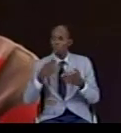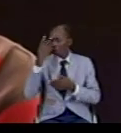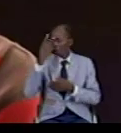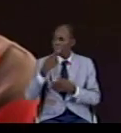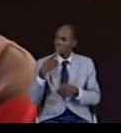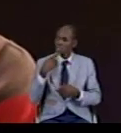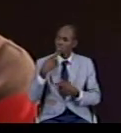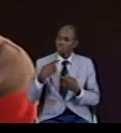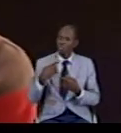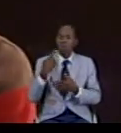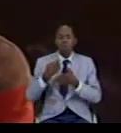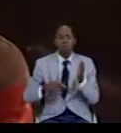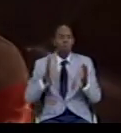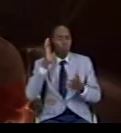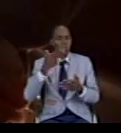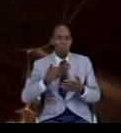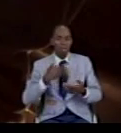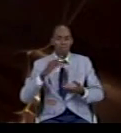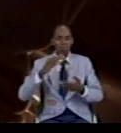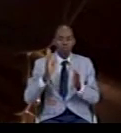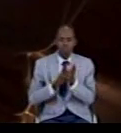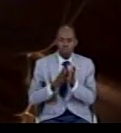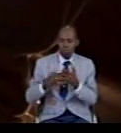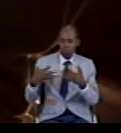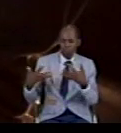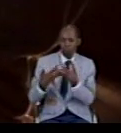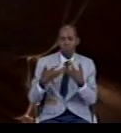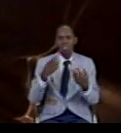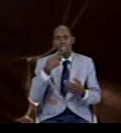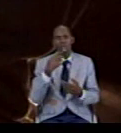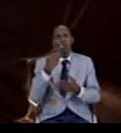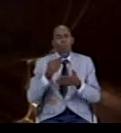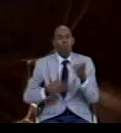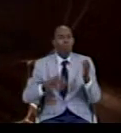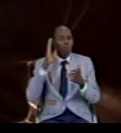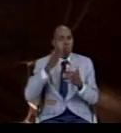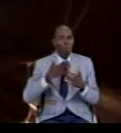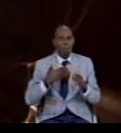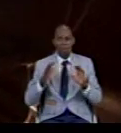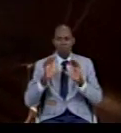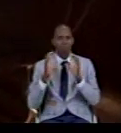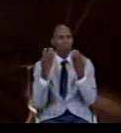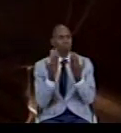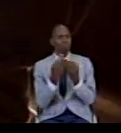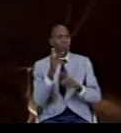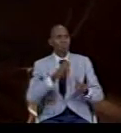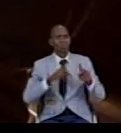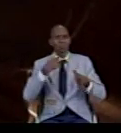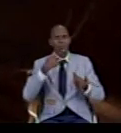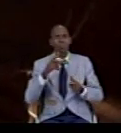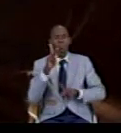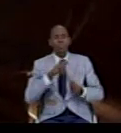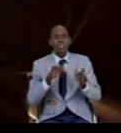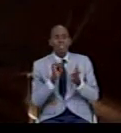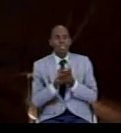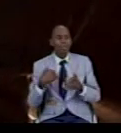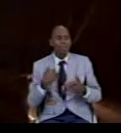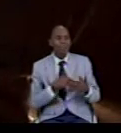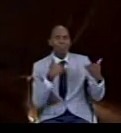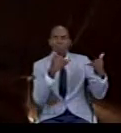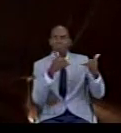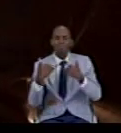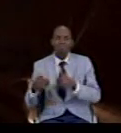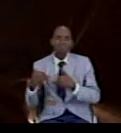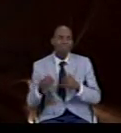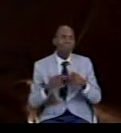my schoolmates say? What will my community say? And the people I've been running out together with,